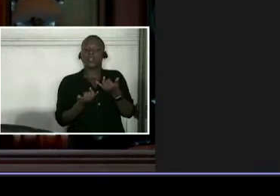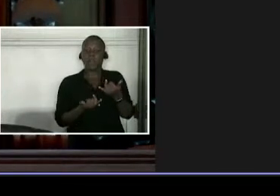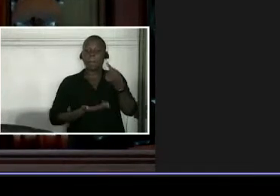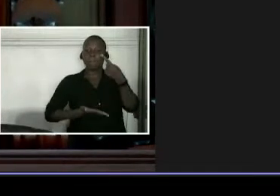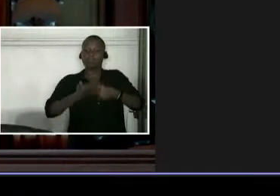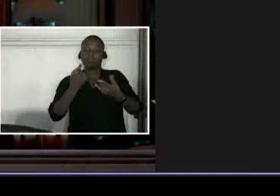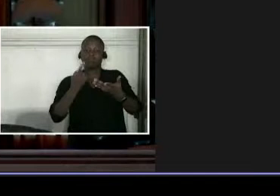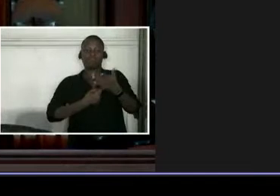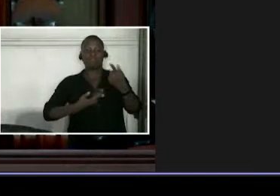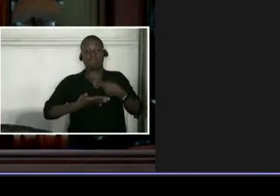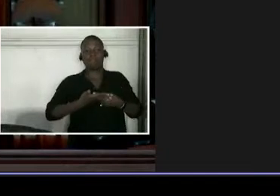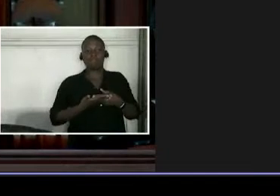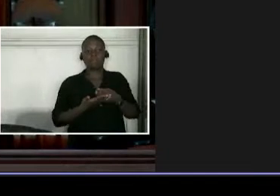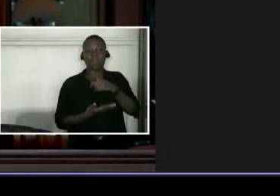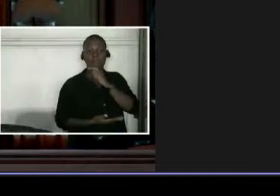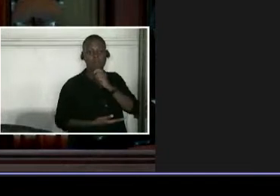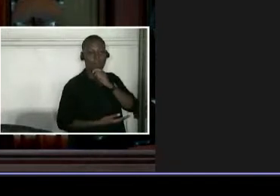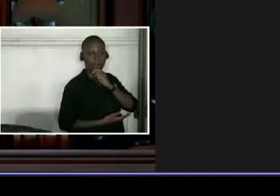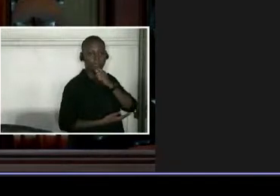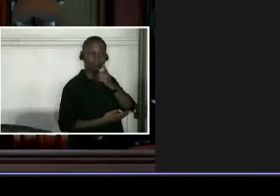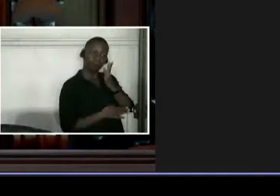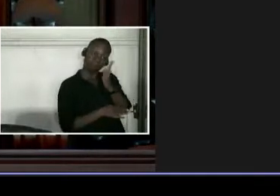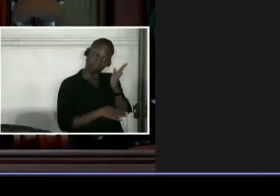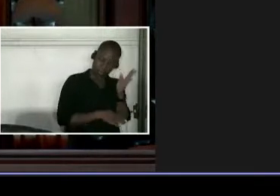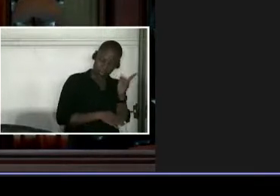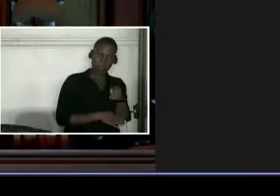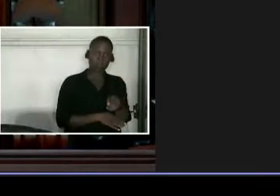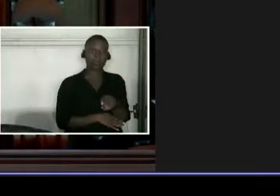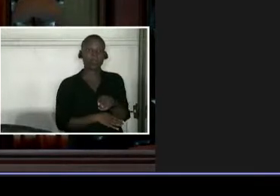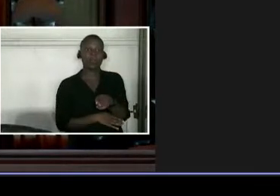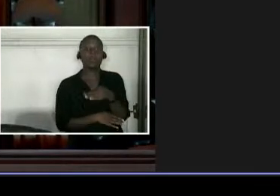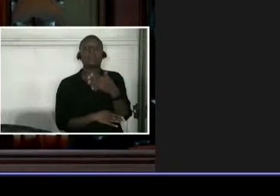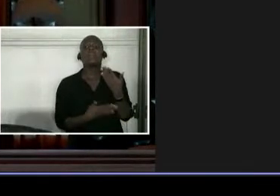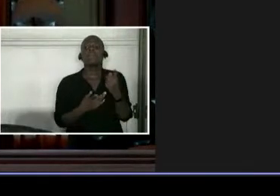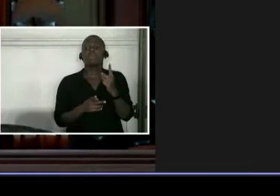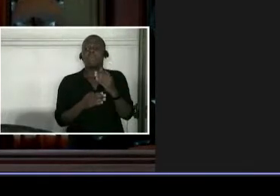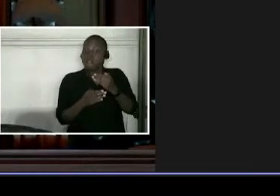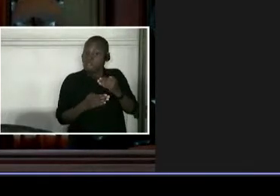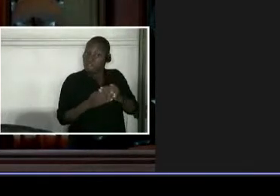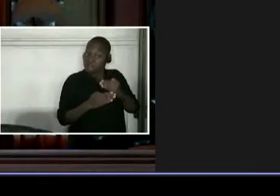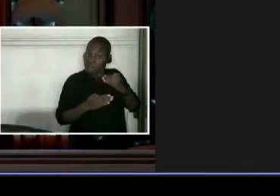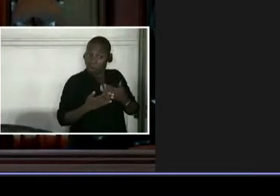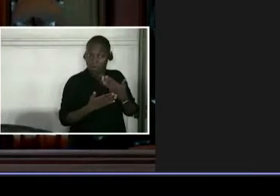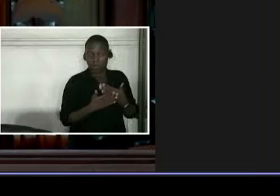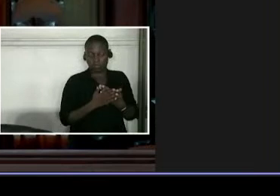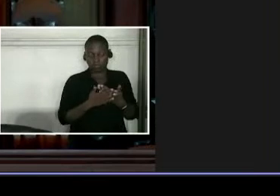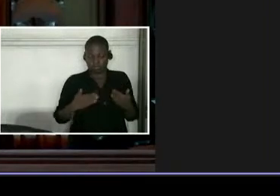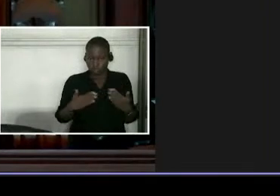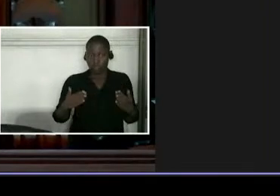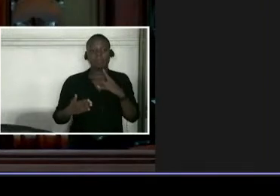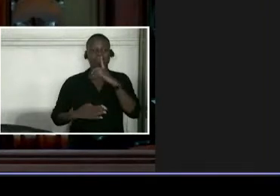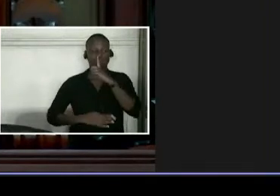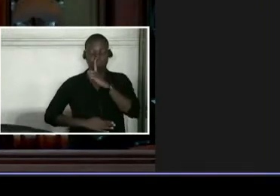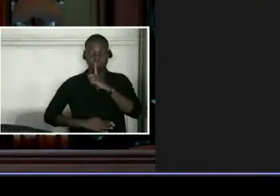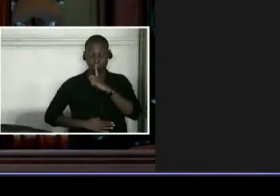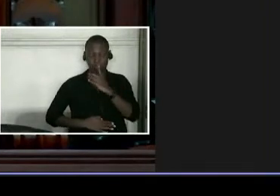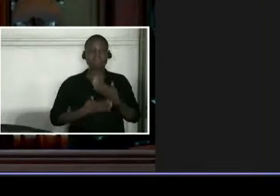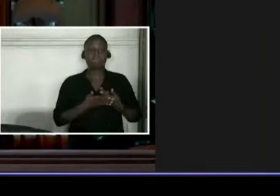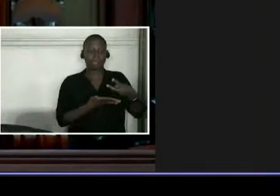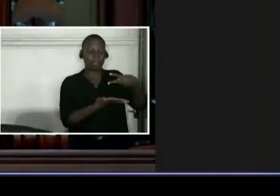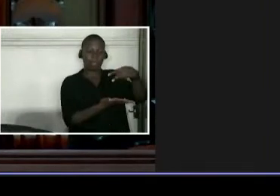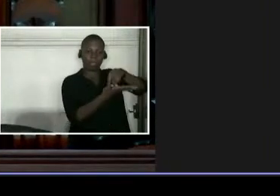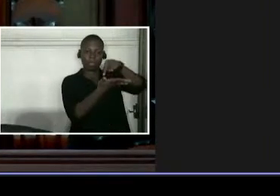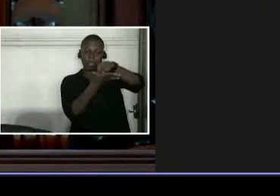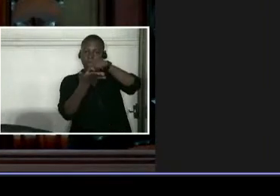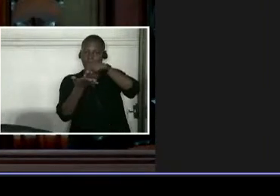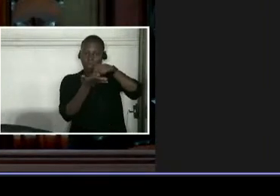this morning, but before we start, can we have a silent prayer, honourable members? Can we stand up and have